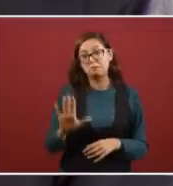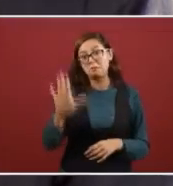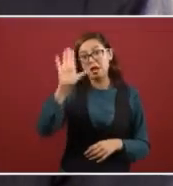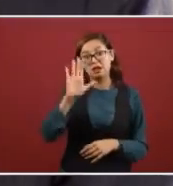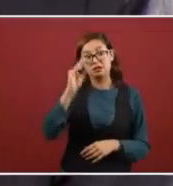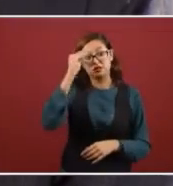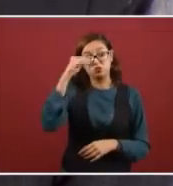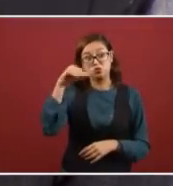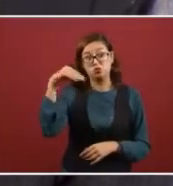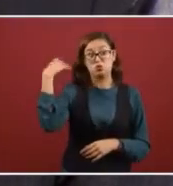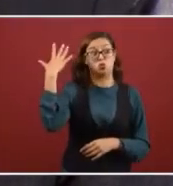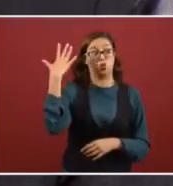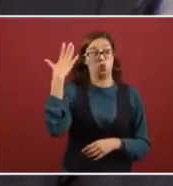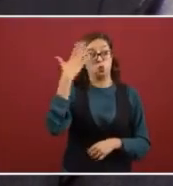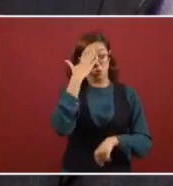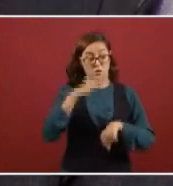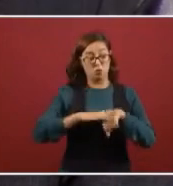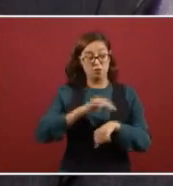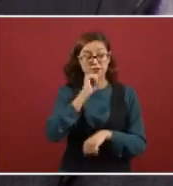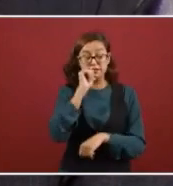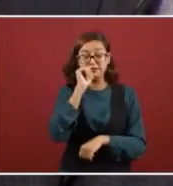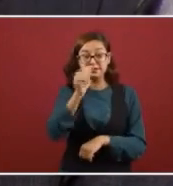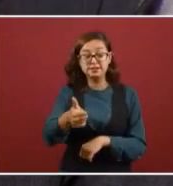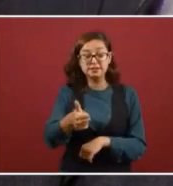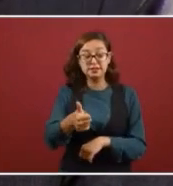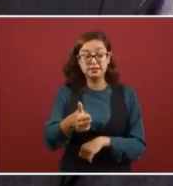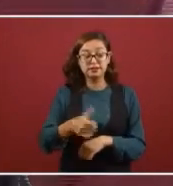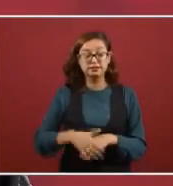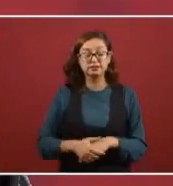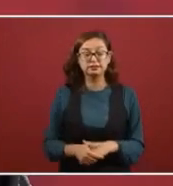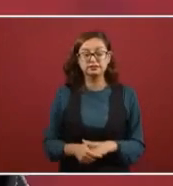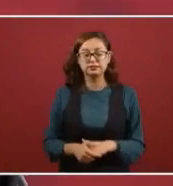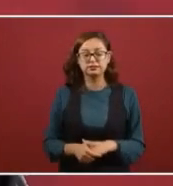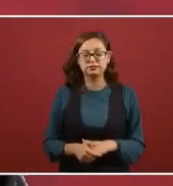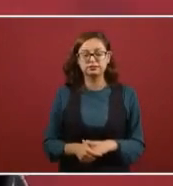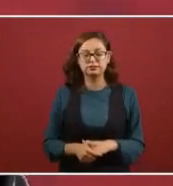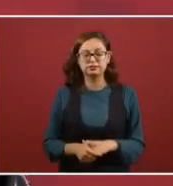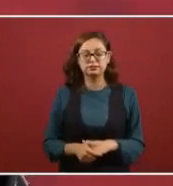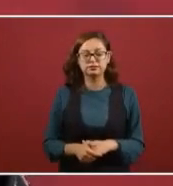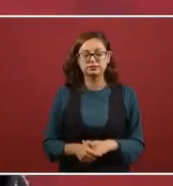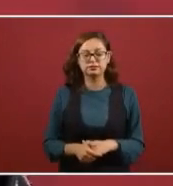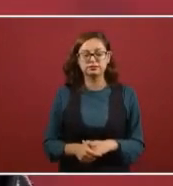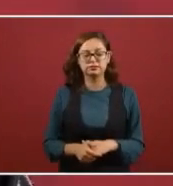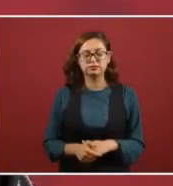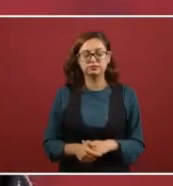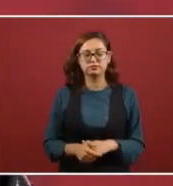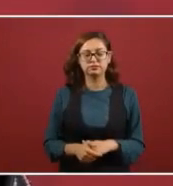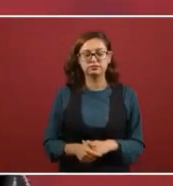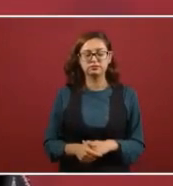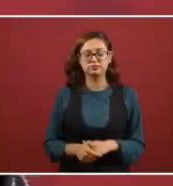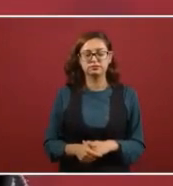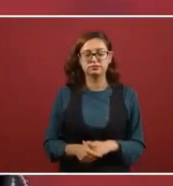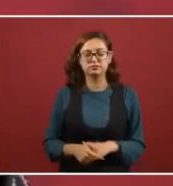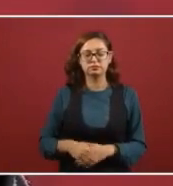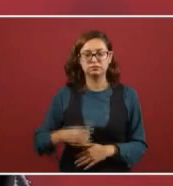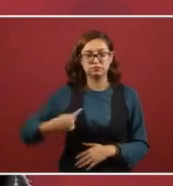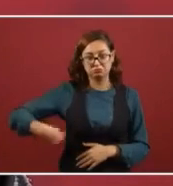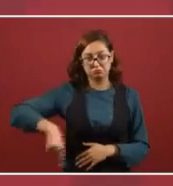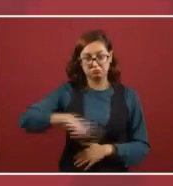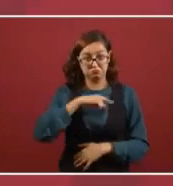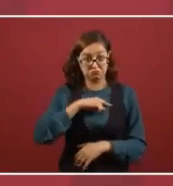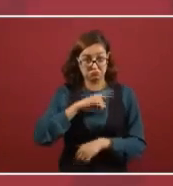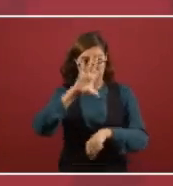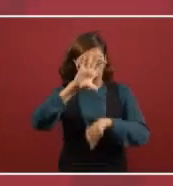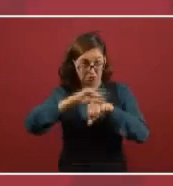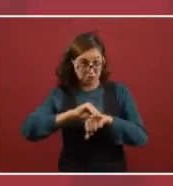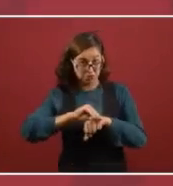some kind of an amnesia. Nosotros no hemos permitido, We have not permitted the entrance